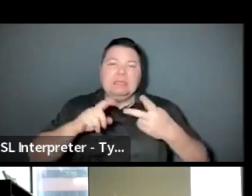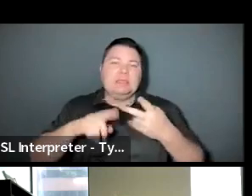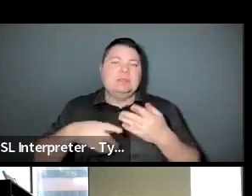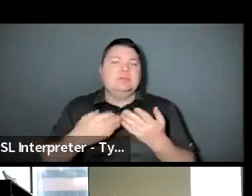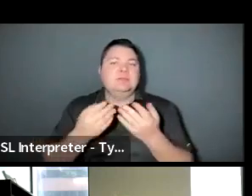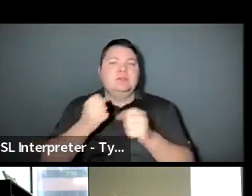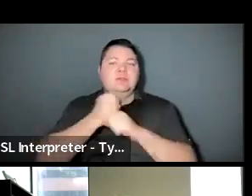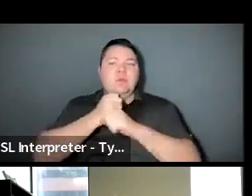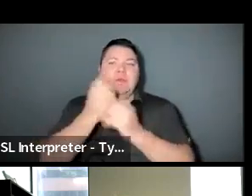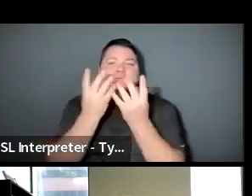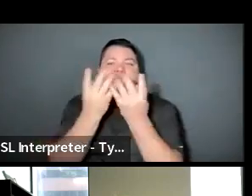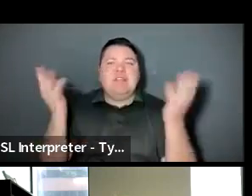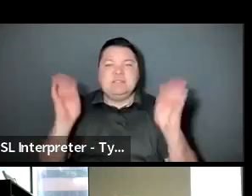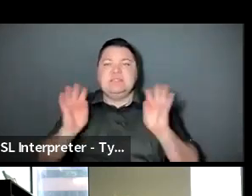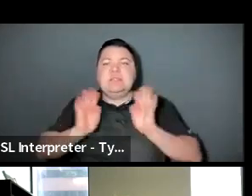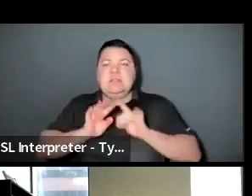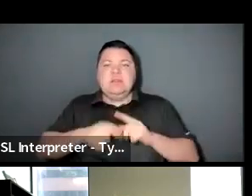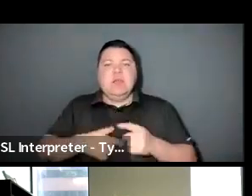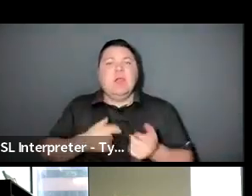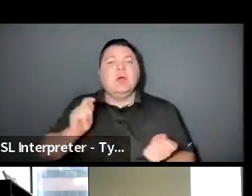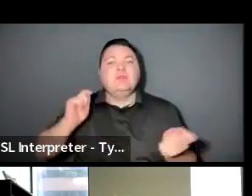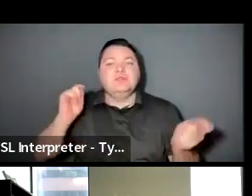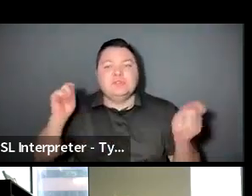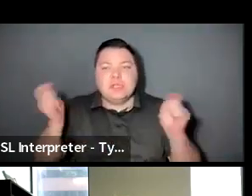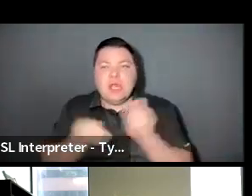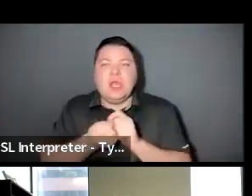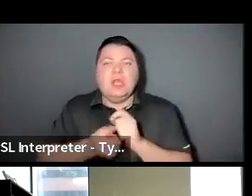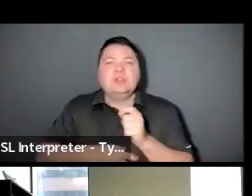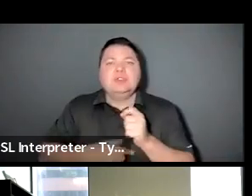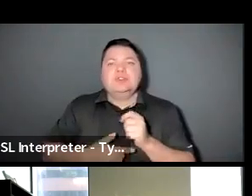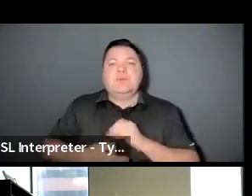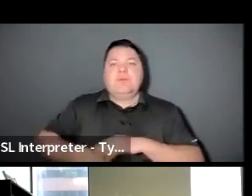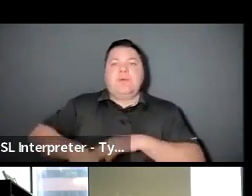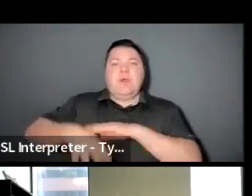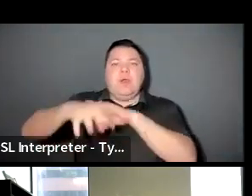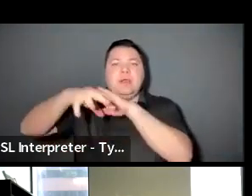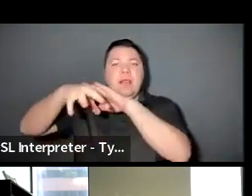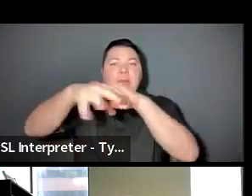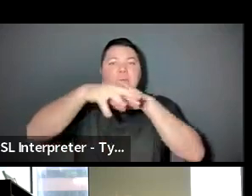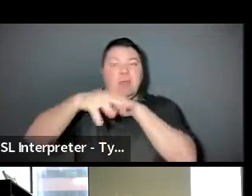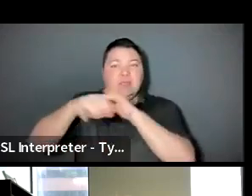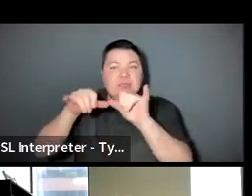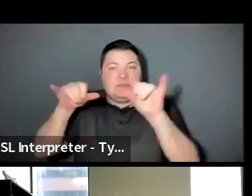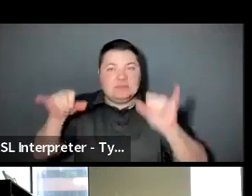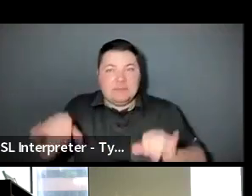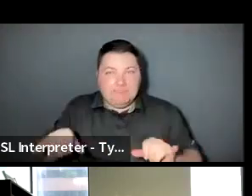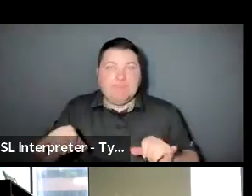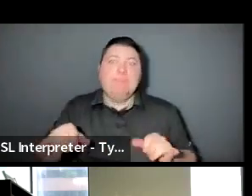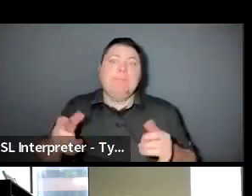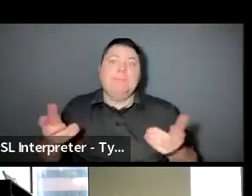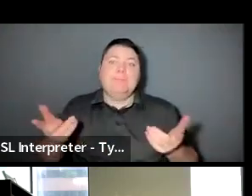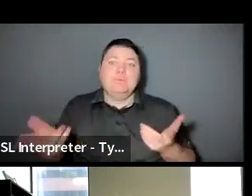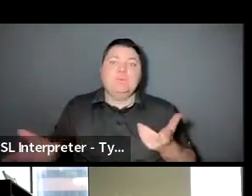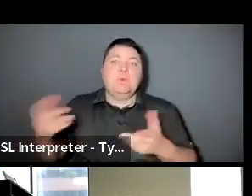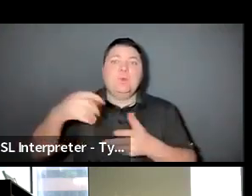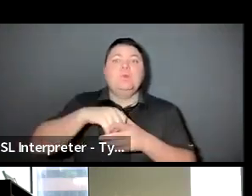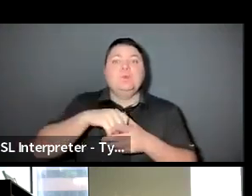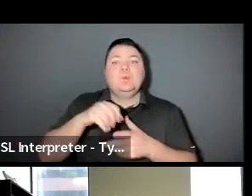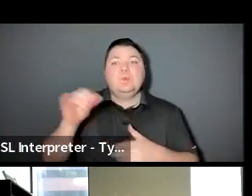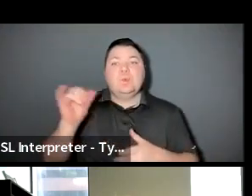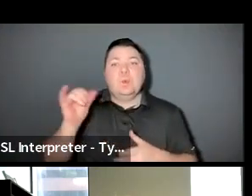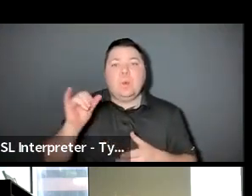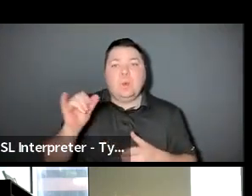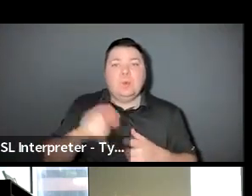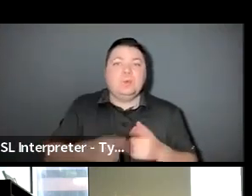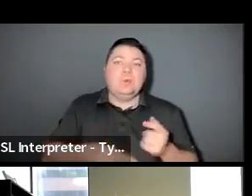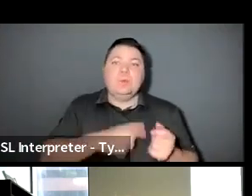the complete reconfiguration and upgrade of our closed circuit television system to include the